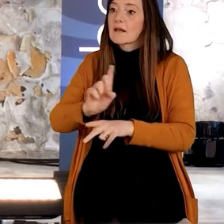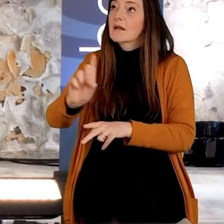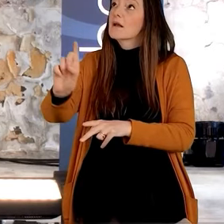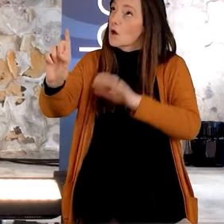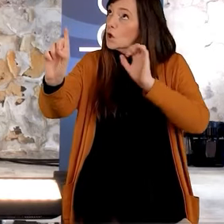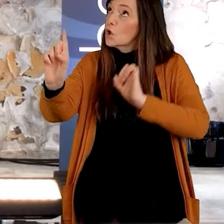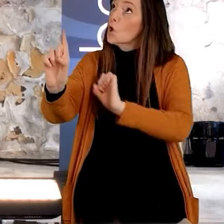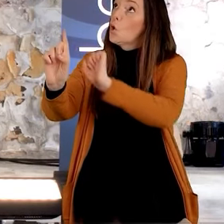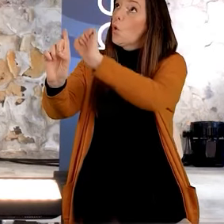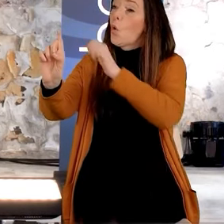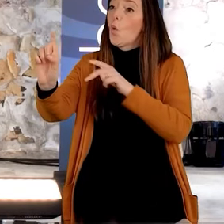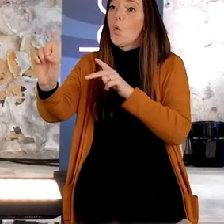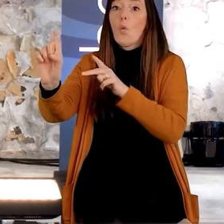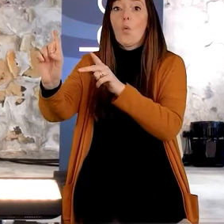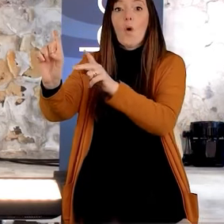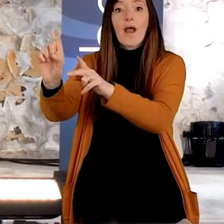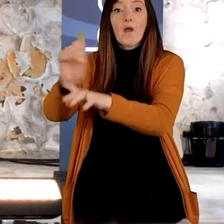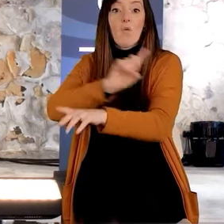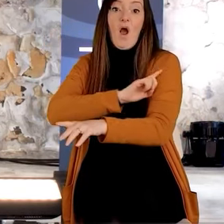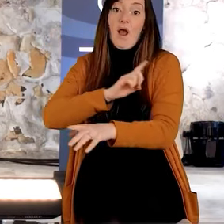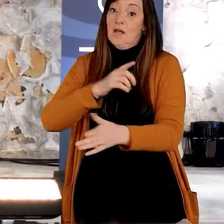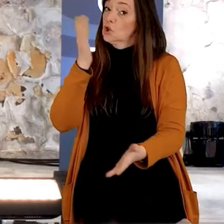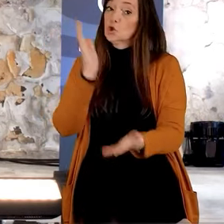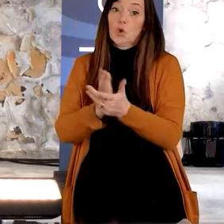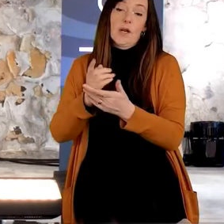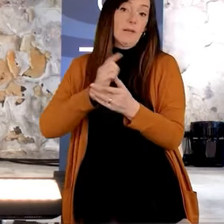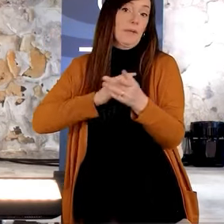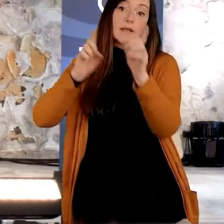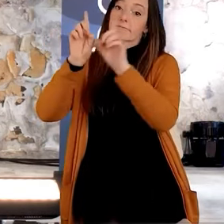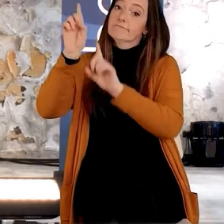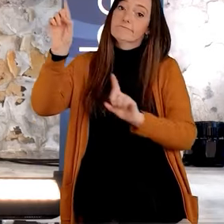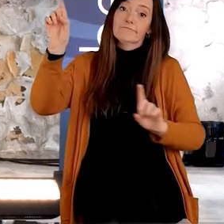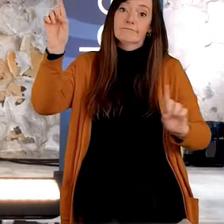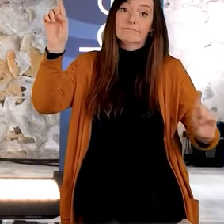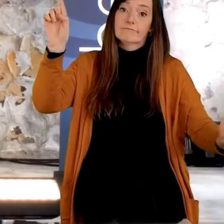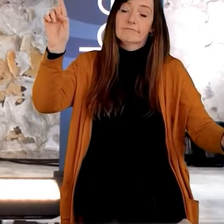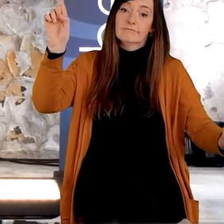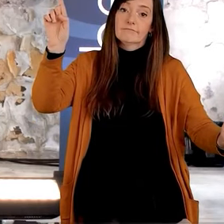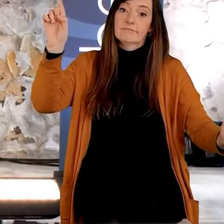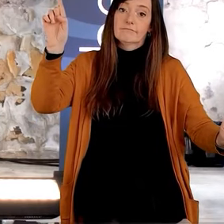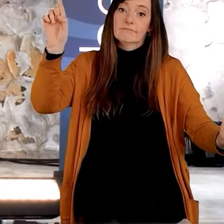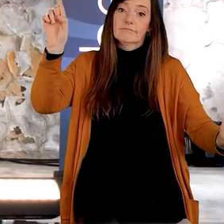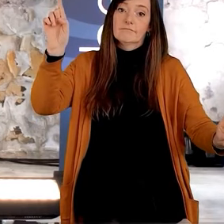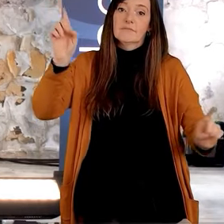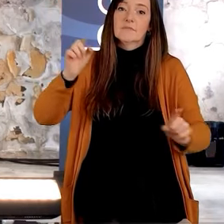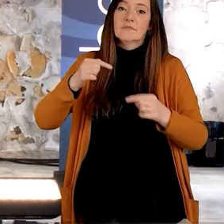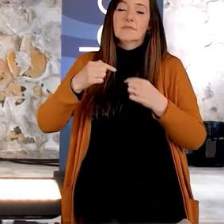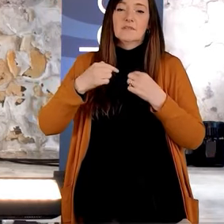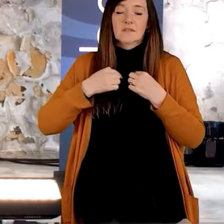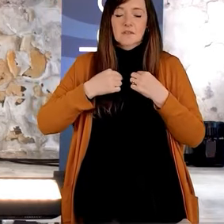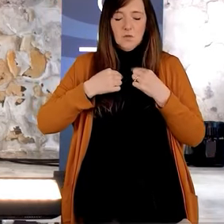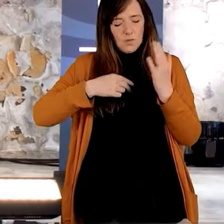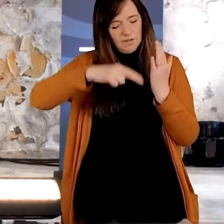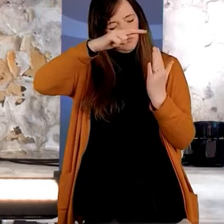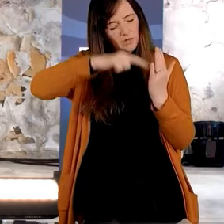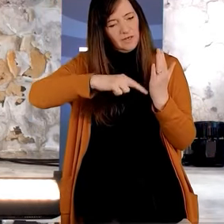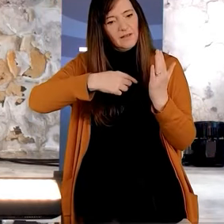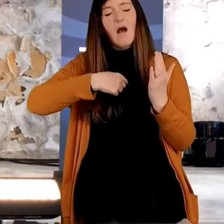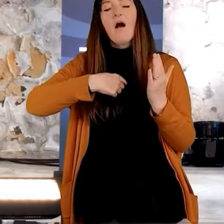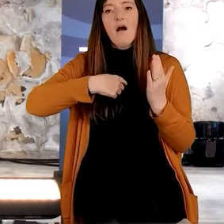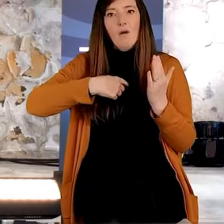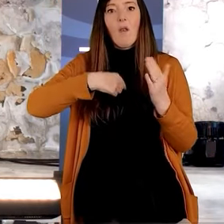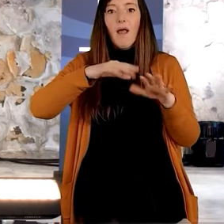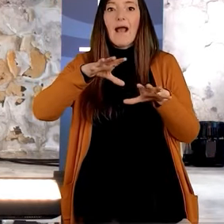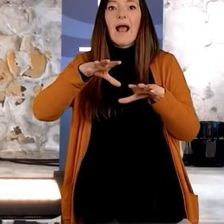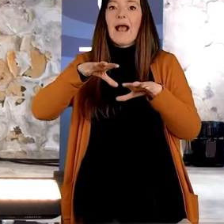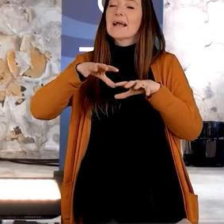surely stray." And we say verses 7 and 8, we say, yes, I'm going to accept that gracious invitation, the